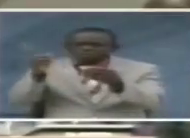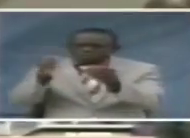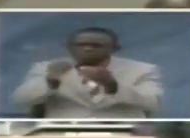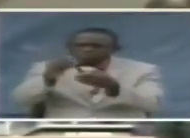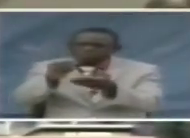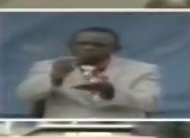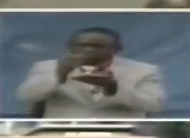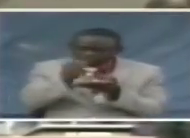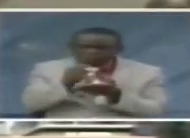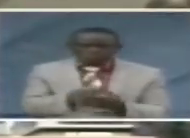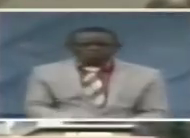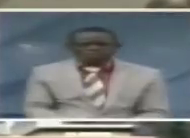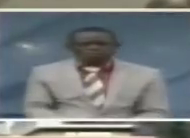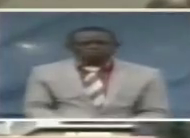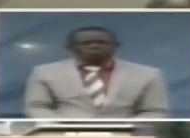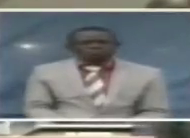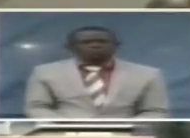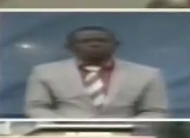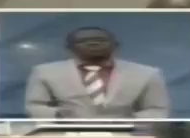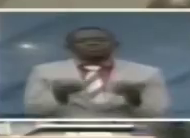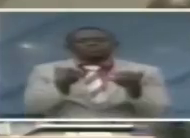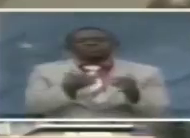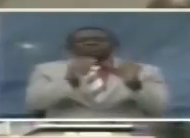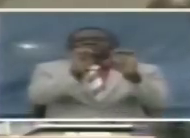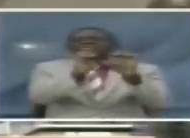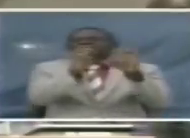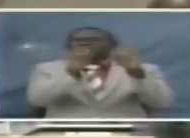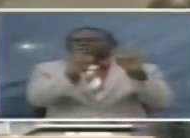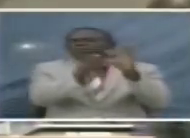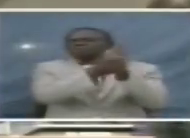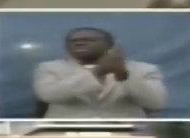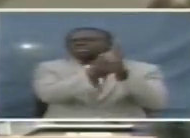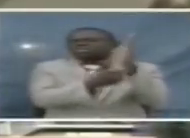money from the cooperating partners, so there will be lights everywhere. Mr. Speaker.